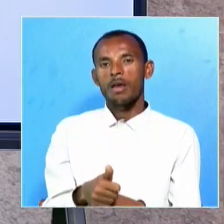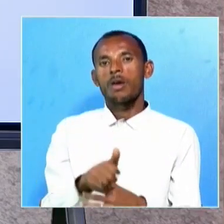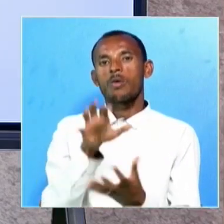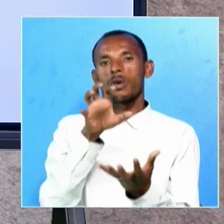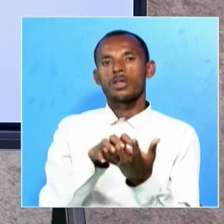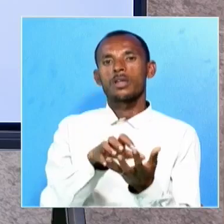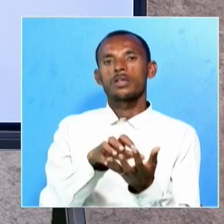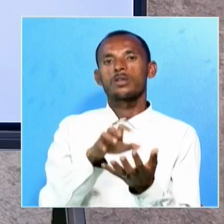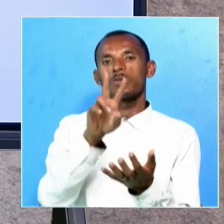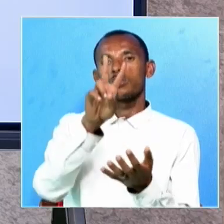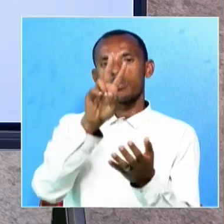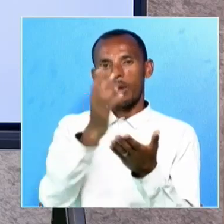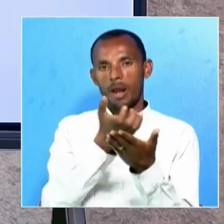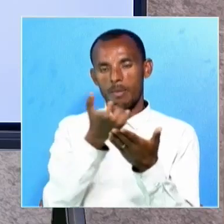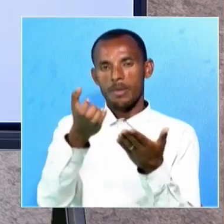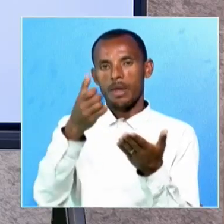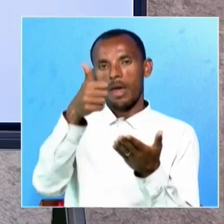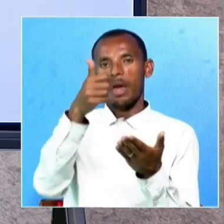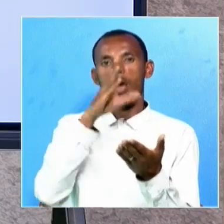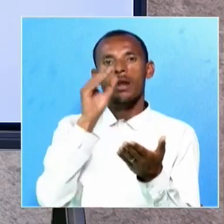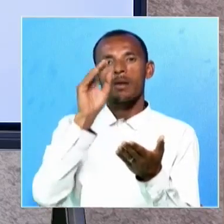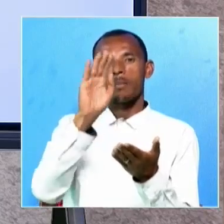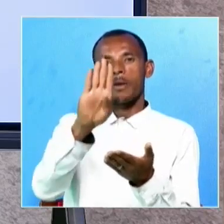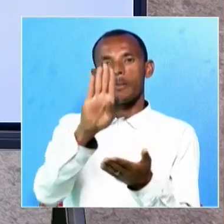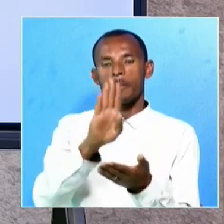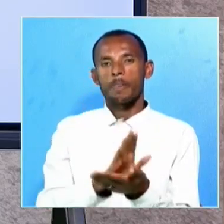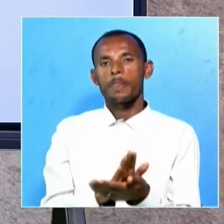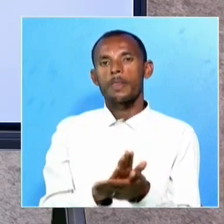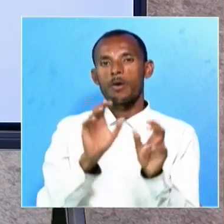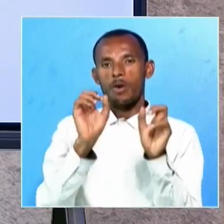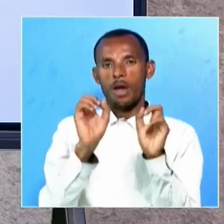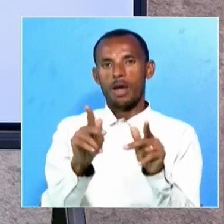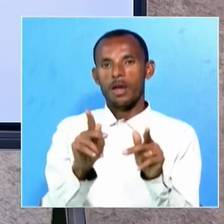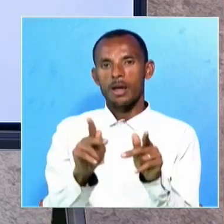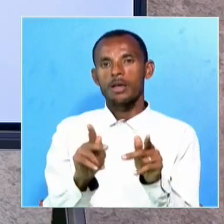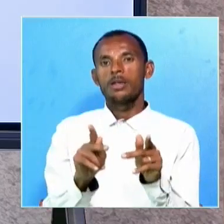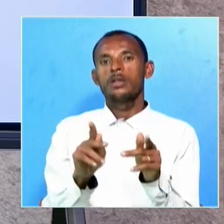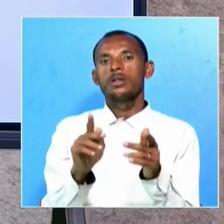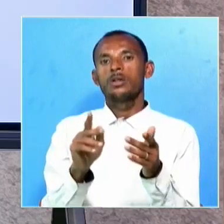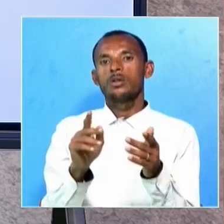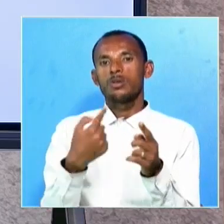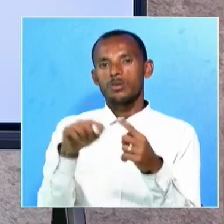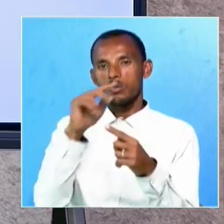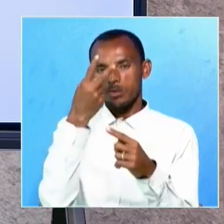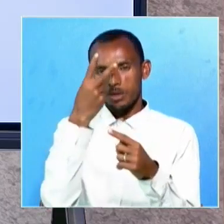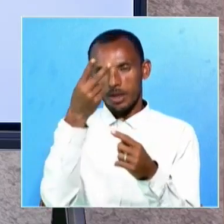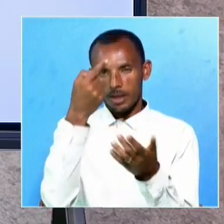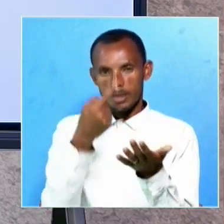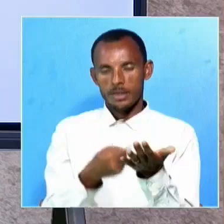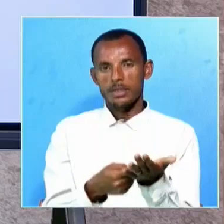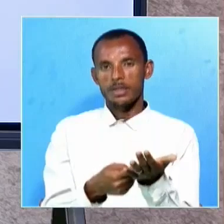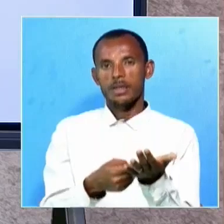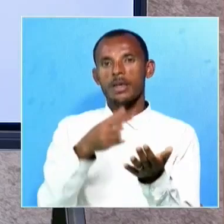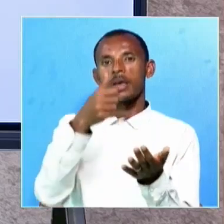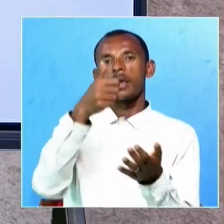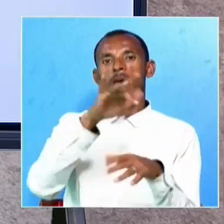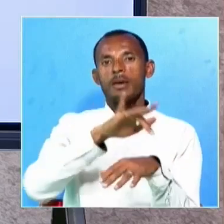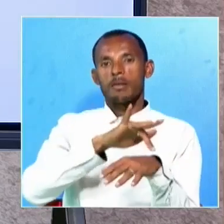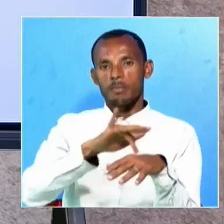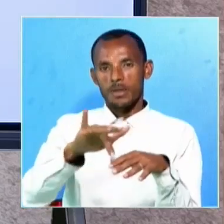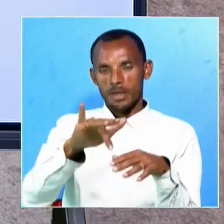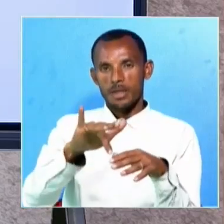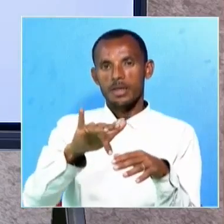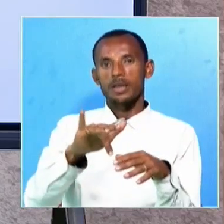two elements A and B. Okay, to check this, is empty set